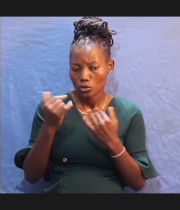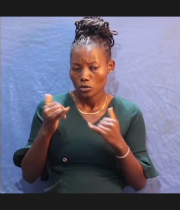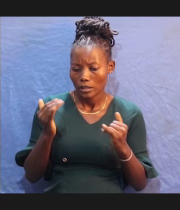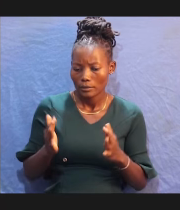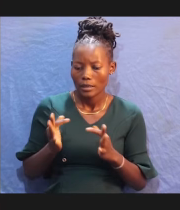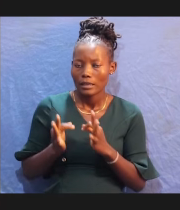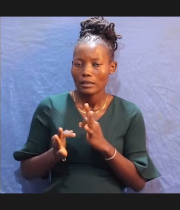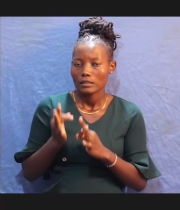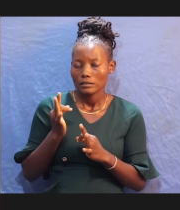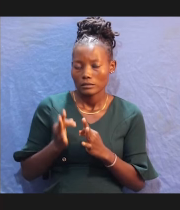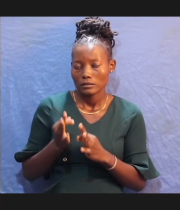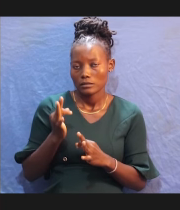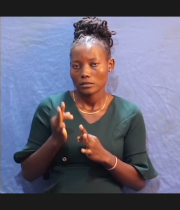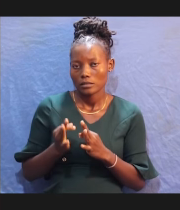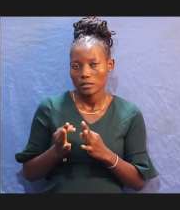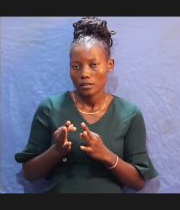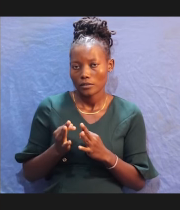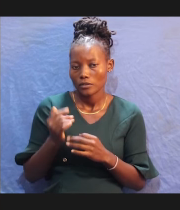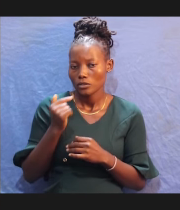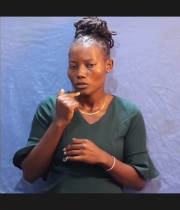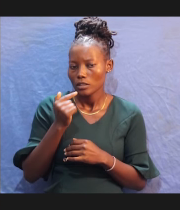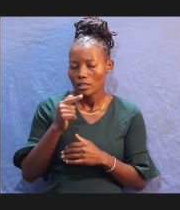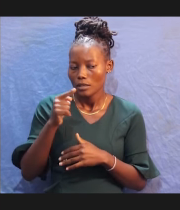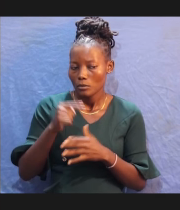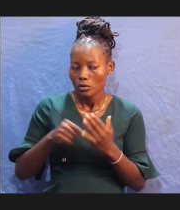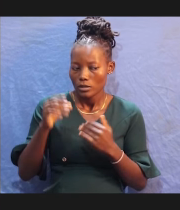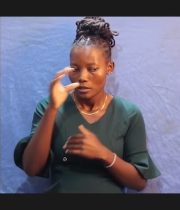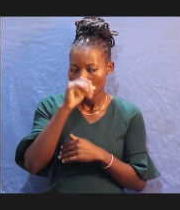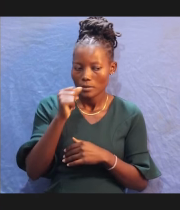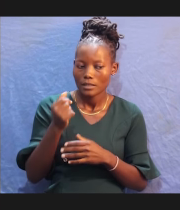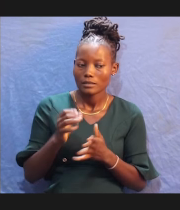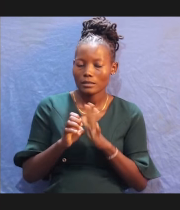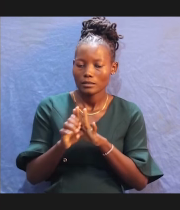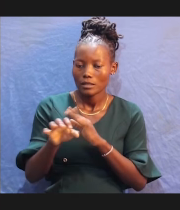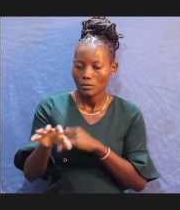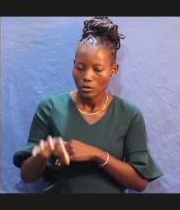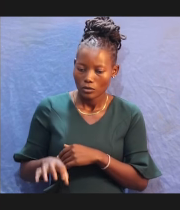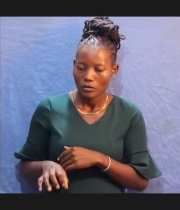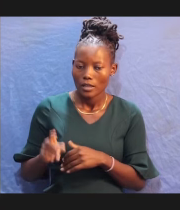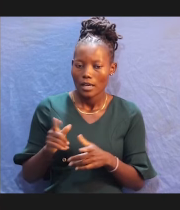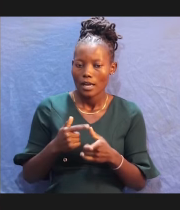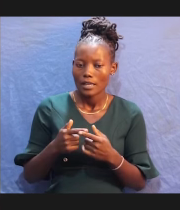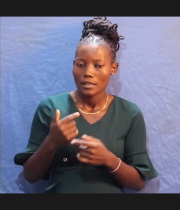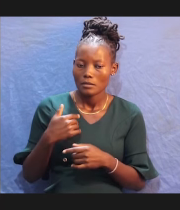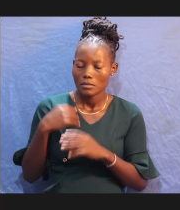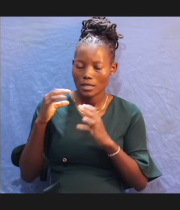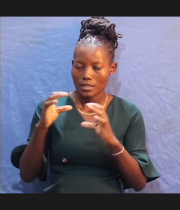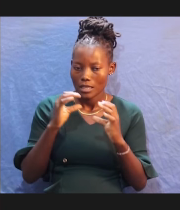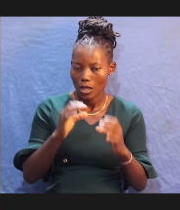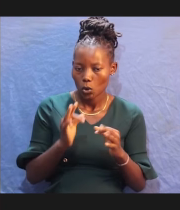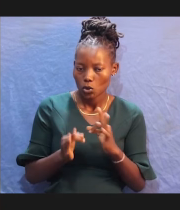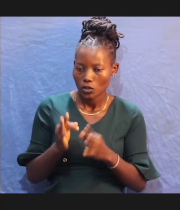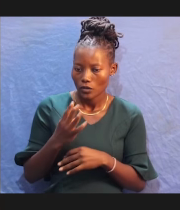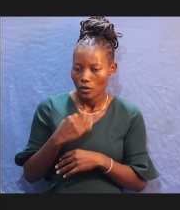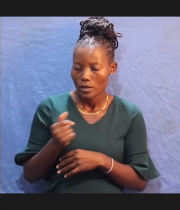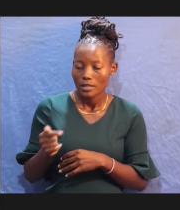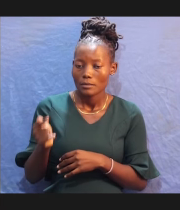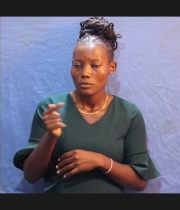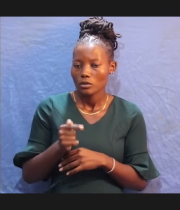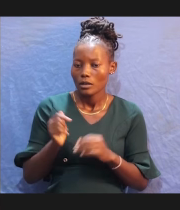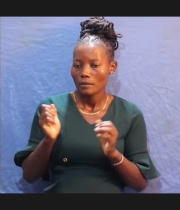find that the common thing is that they lack the transport to my training, then as a coach, if I want them to come, then I